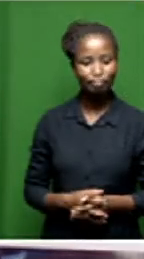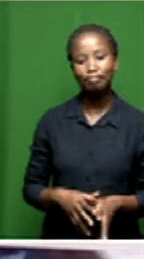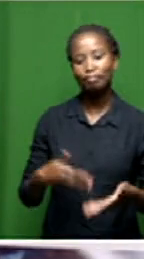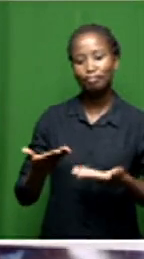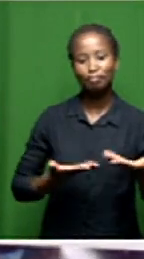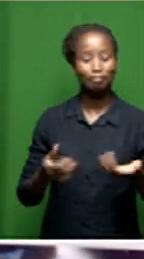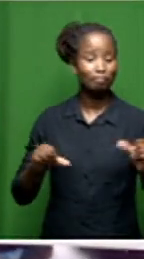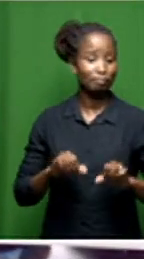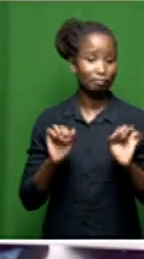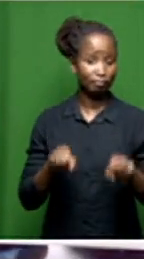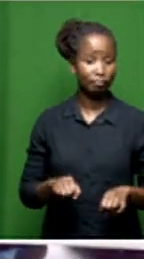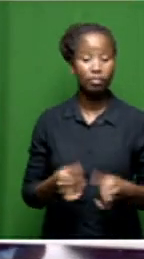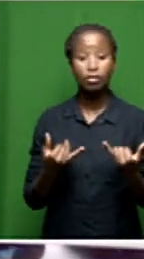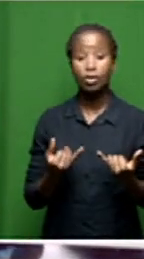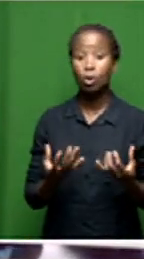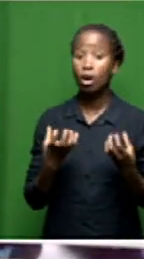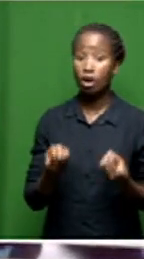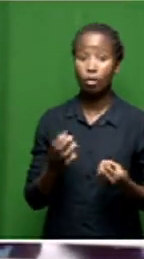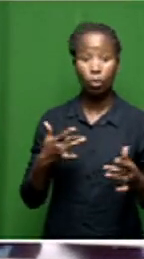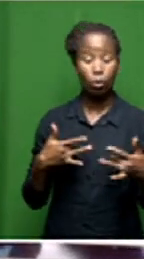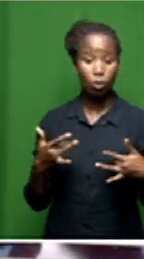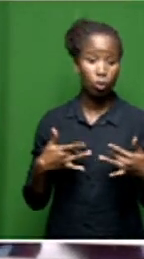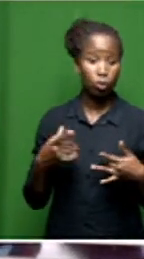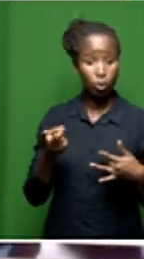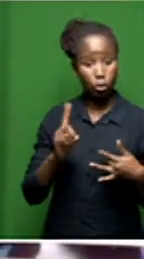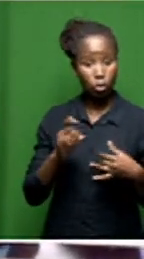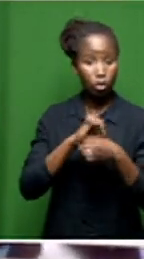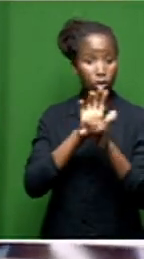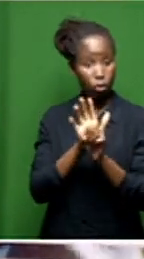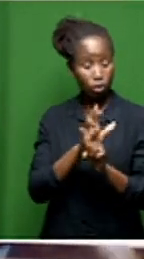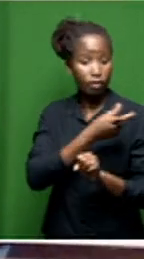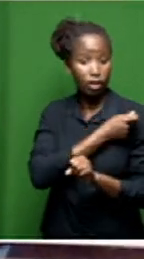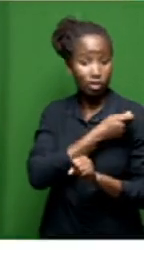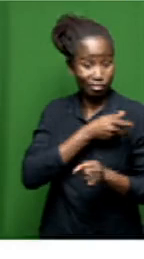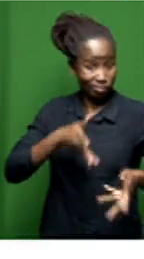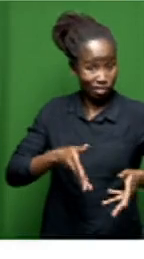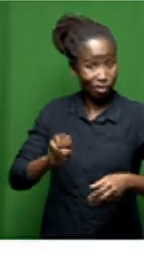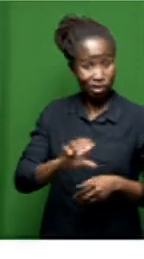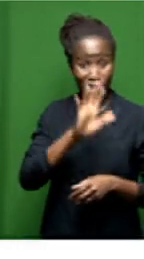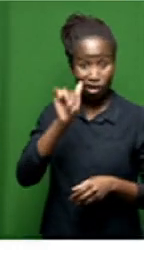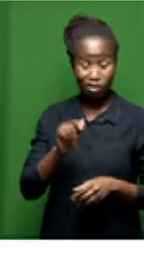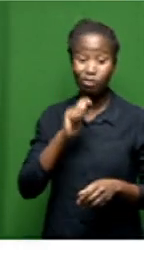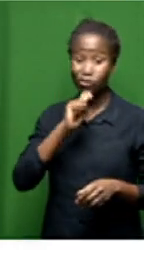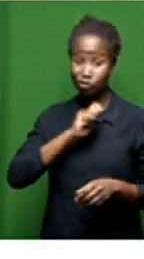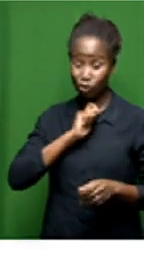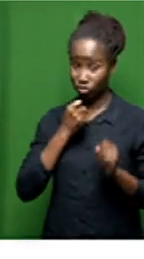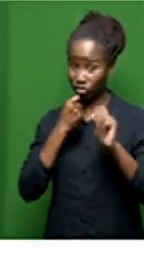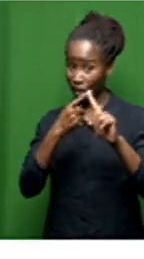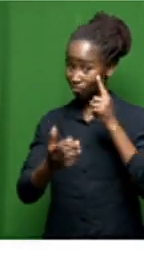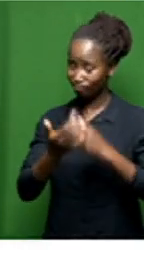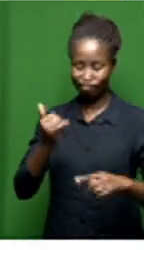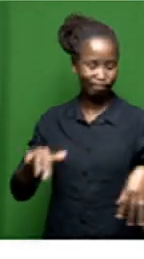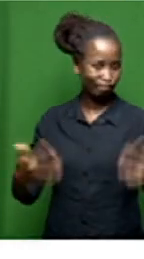And welcome back. Now, amid concern that COVID-19 vaccinations in South Africa are not going according to the set targets, the